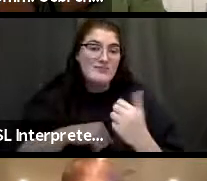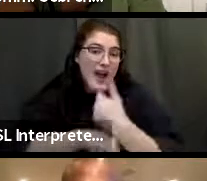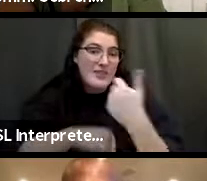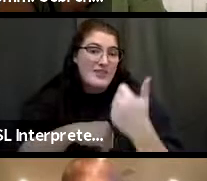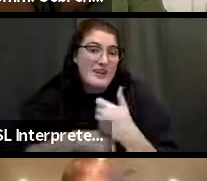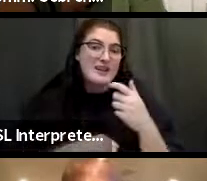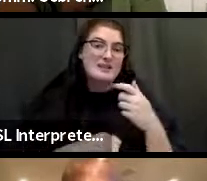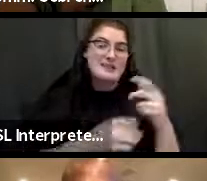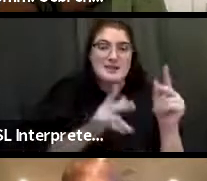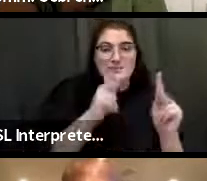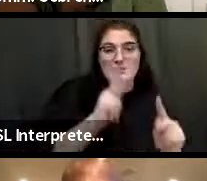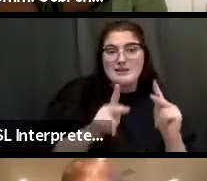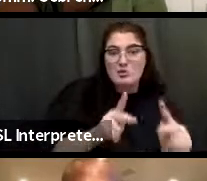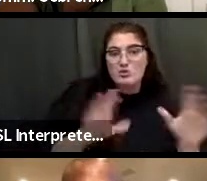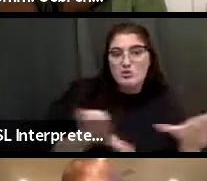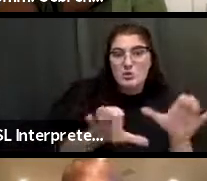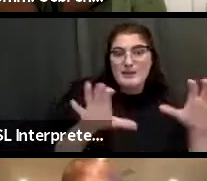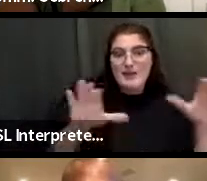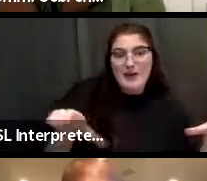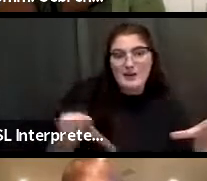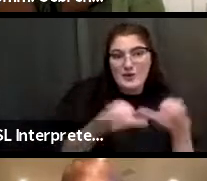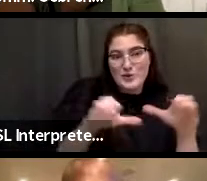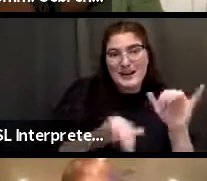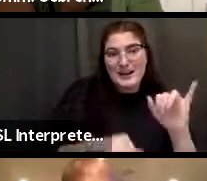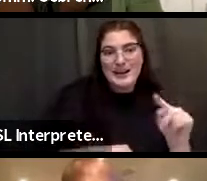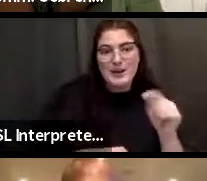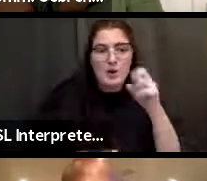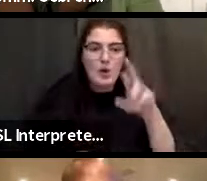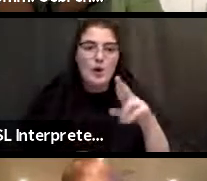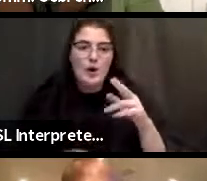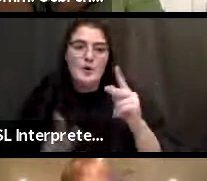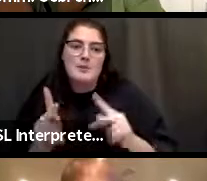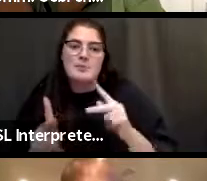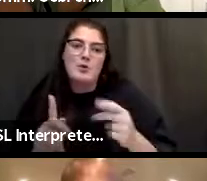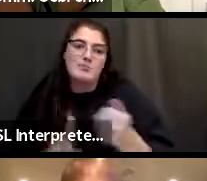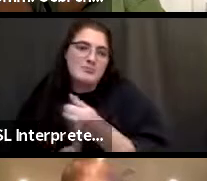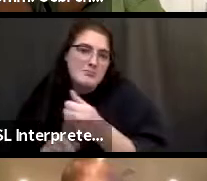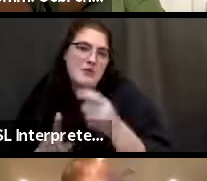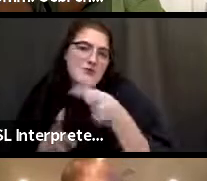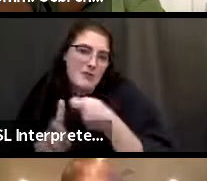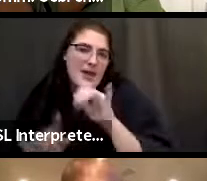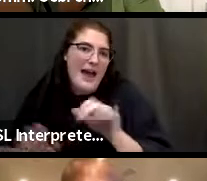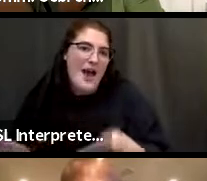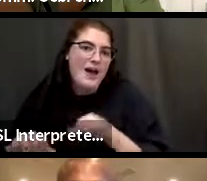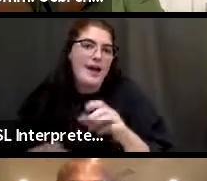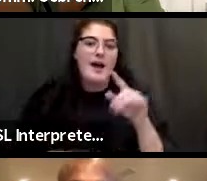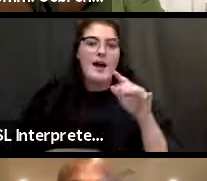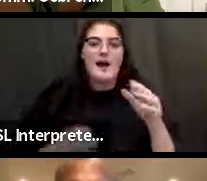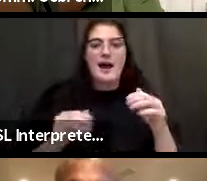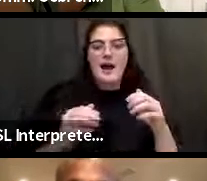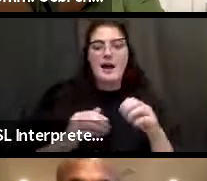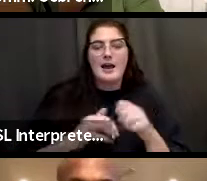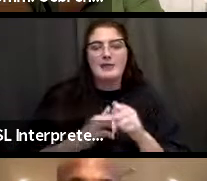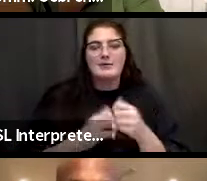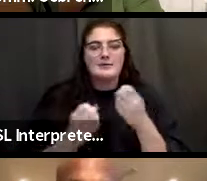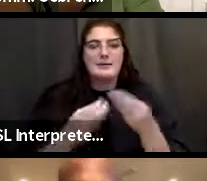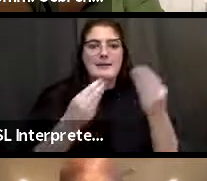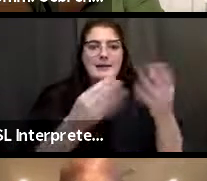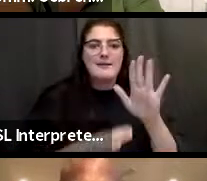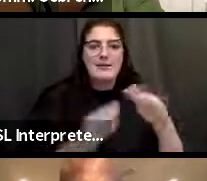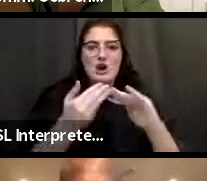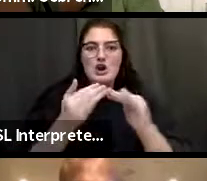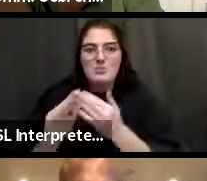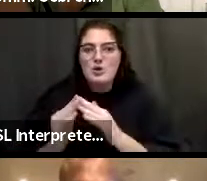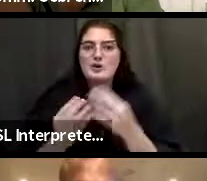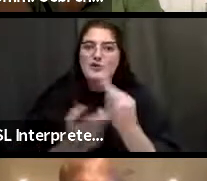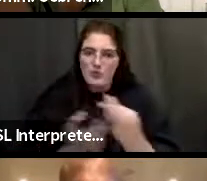perpetrators or victims, flood their neighborhoods and their families with resources, and help